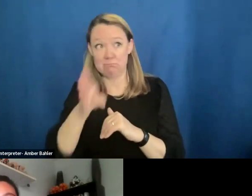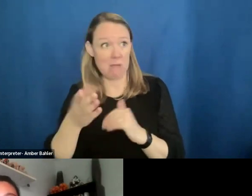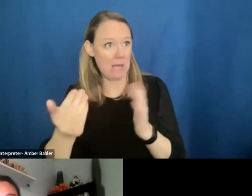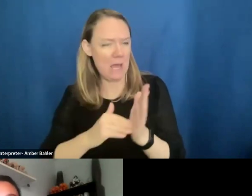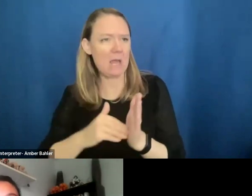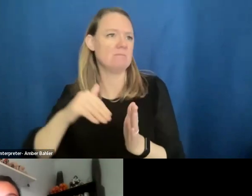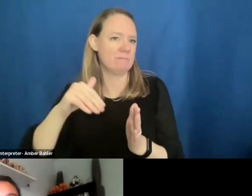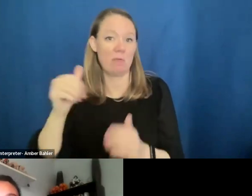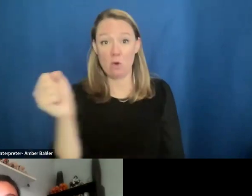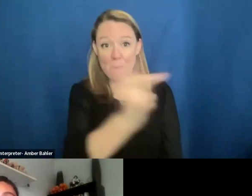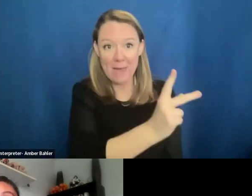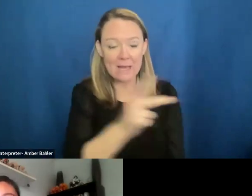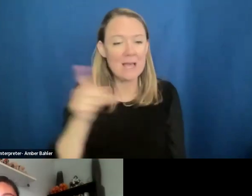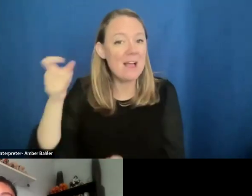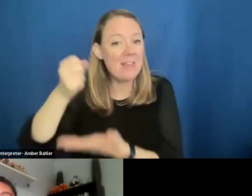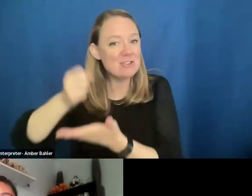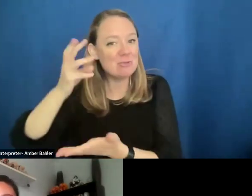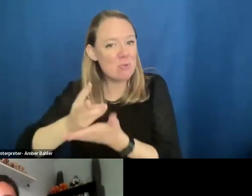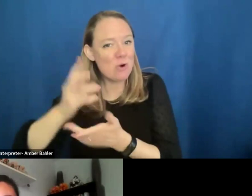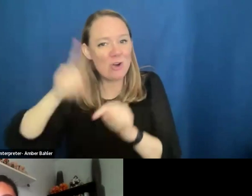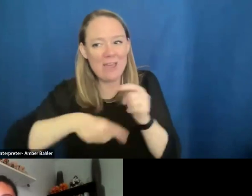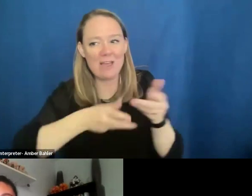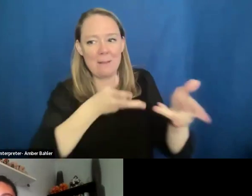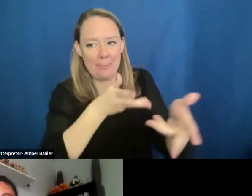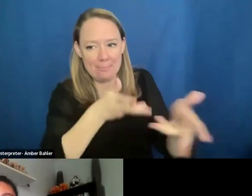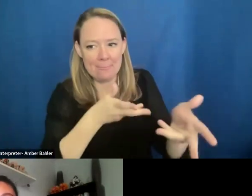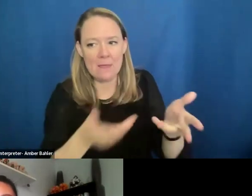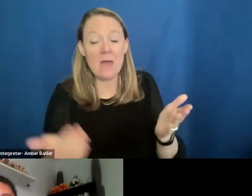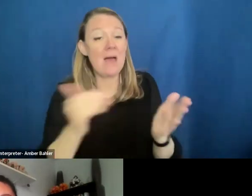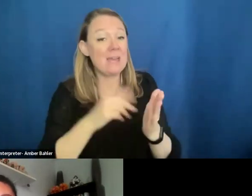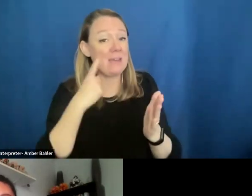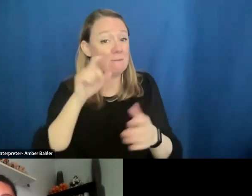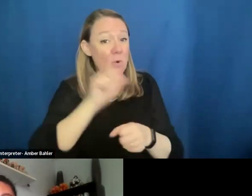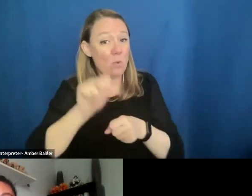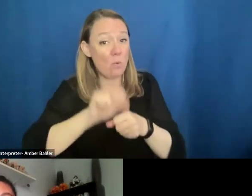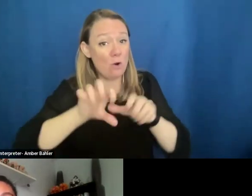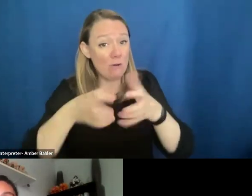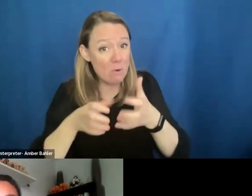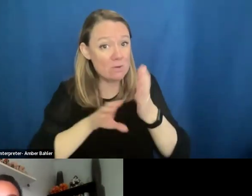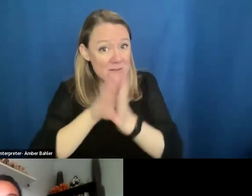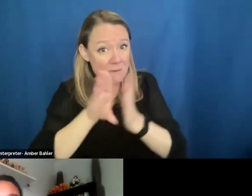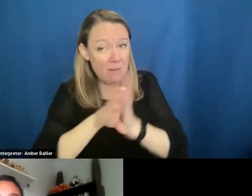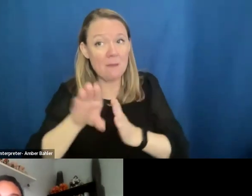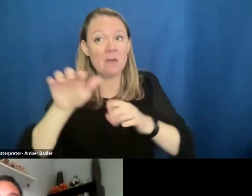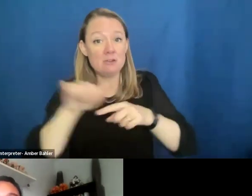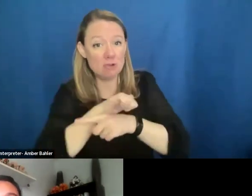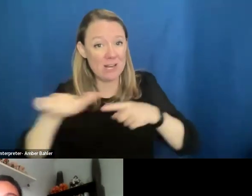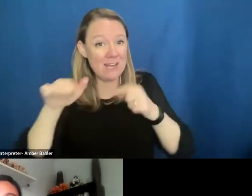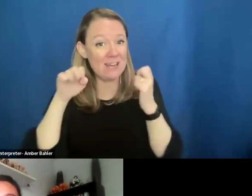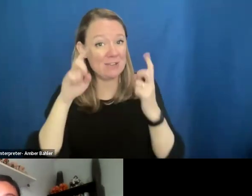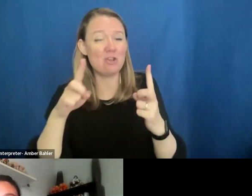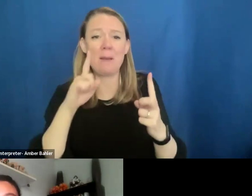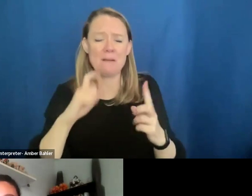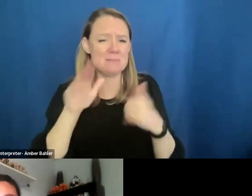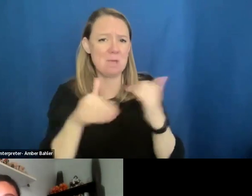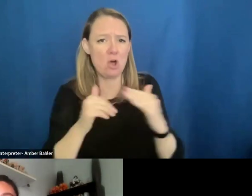So I think when we're talking about workforce development and training and education, it needs to be at all levels of who might interact